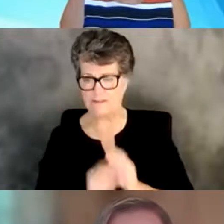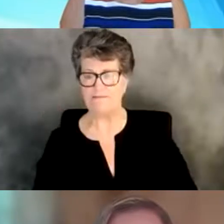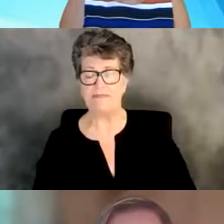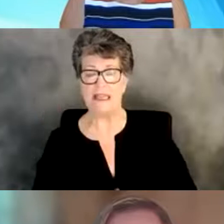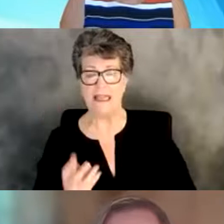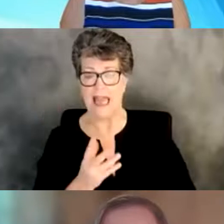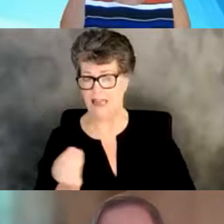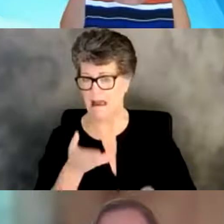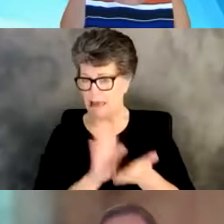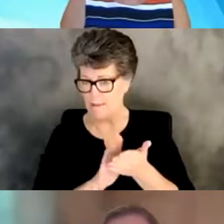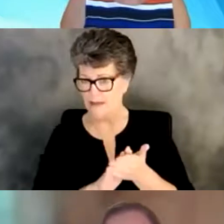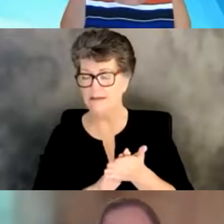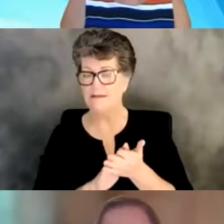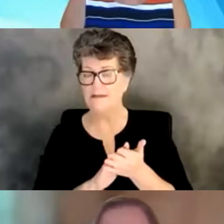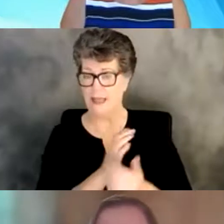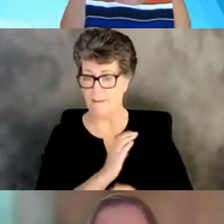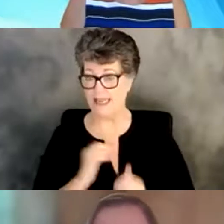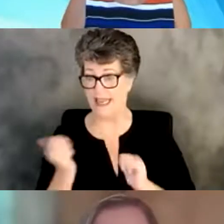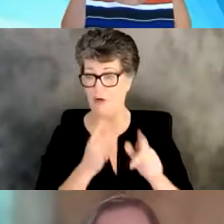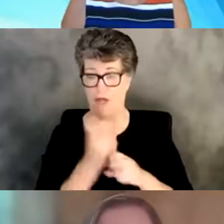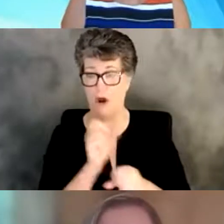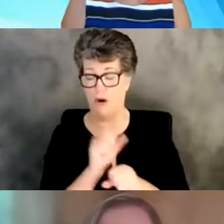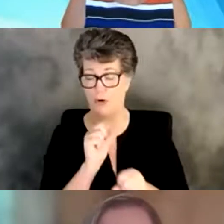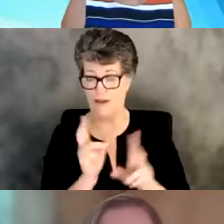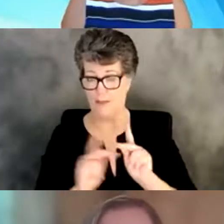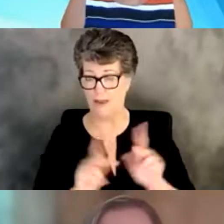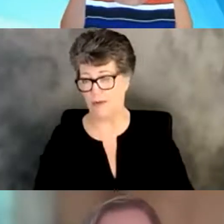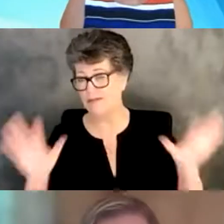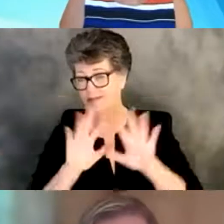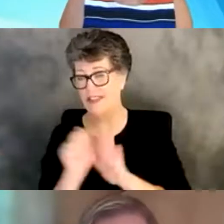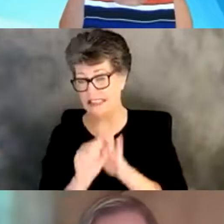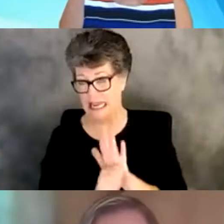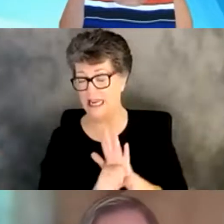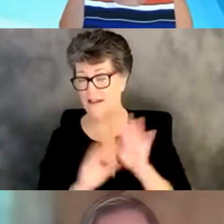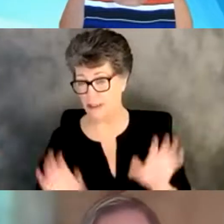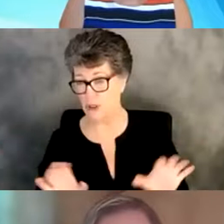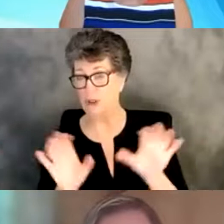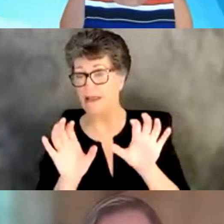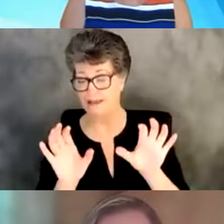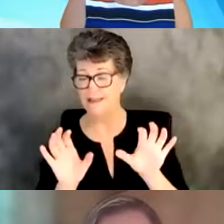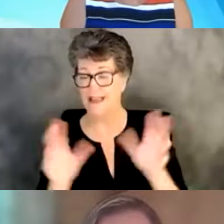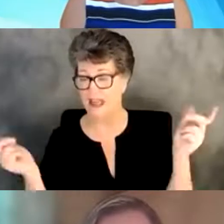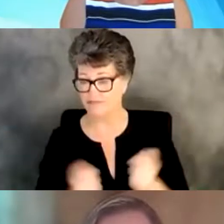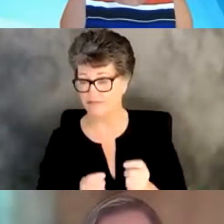I commend the committee and all of the hard work of people across the state that's pulled together for